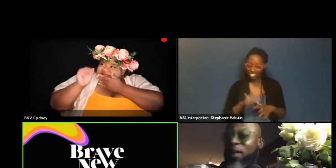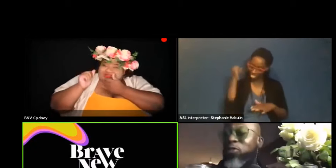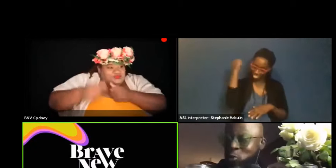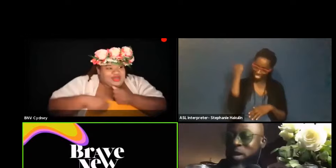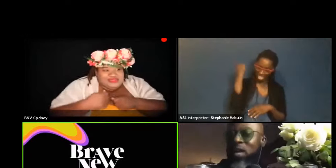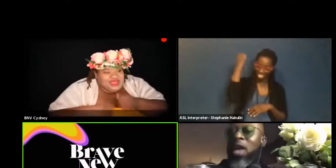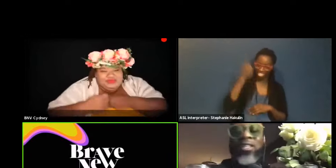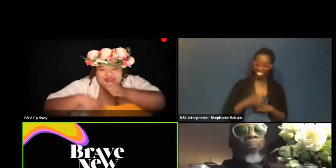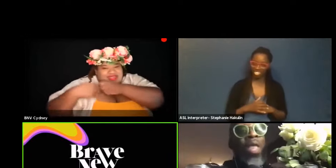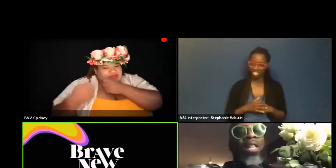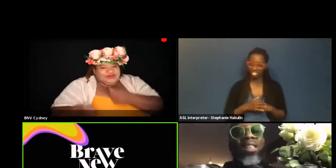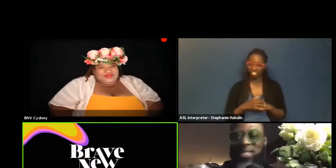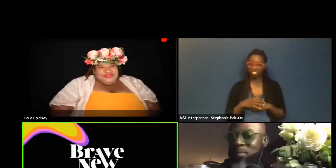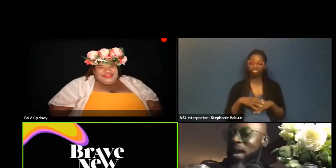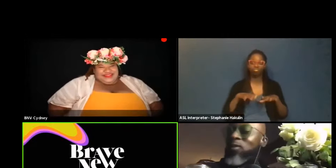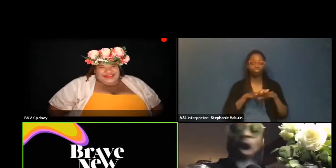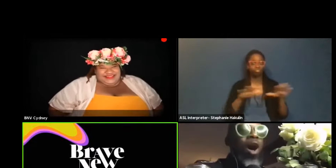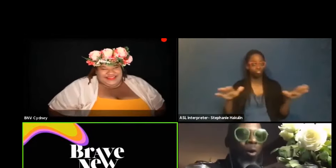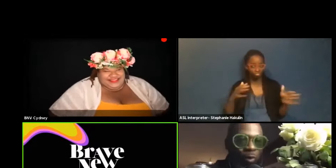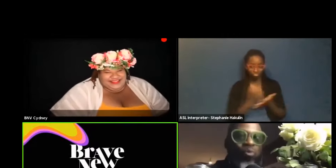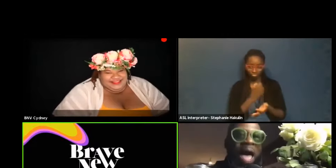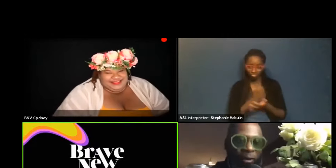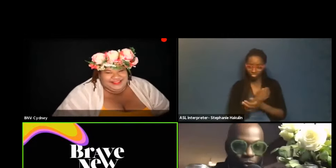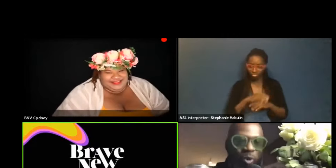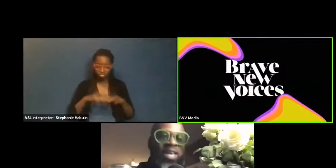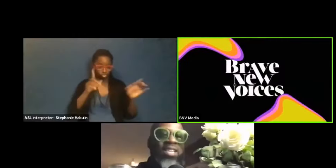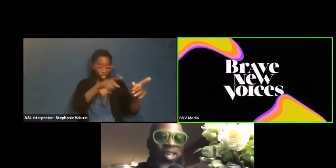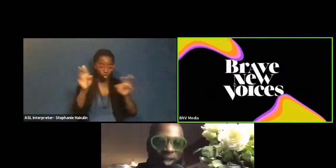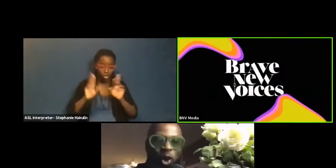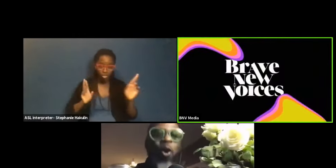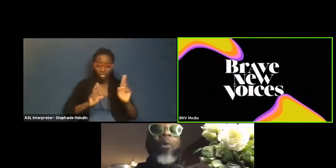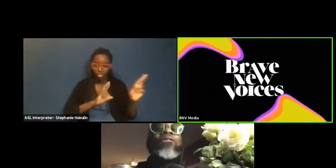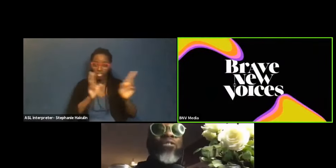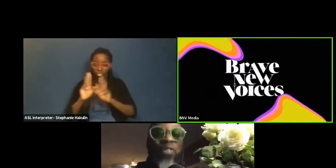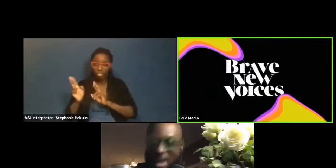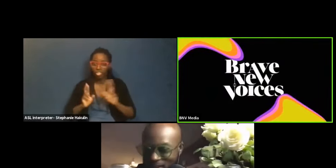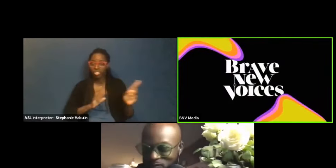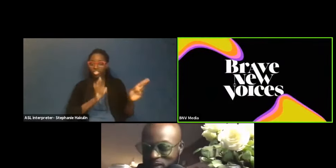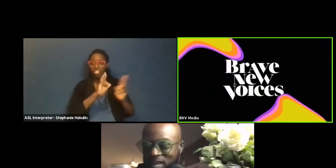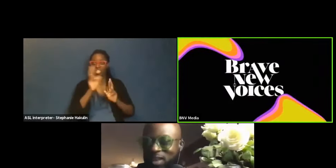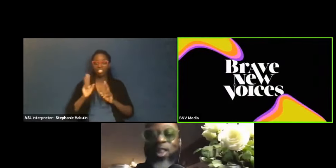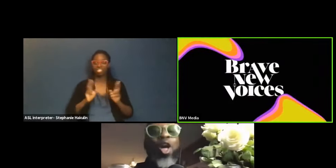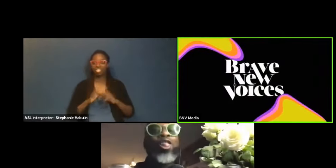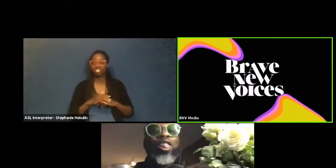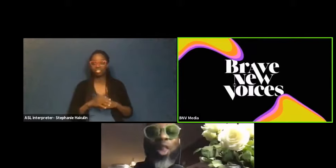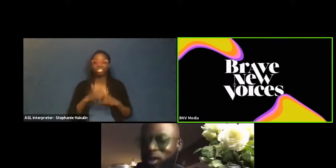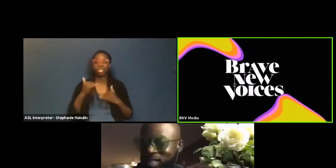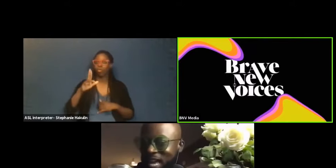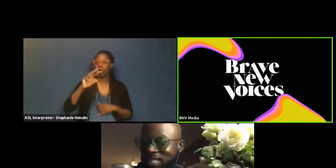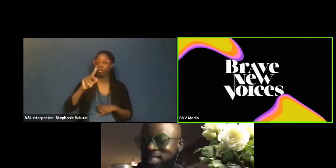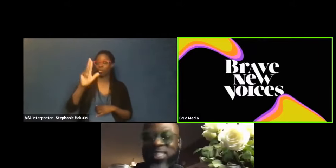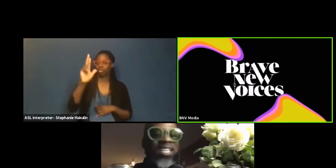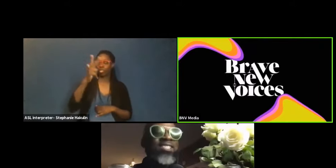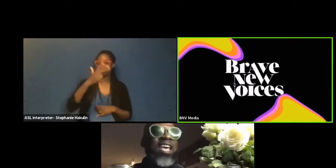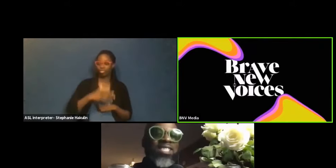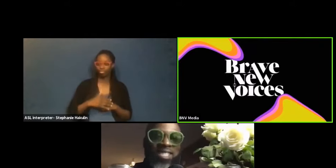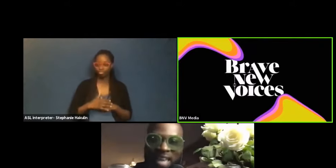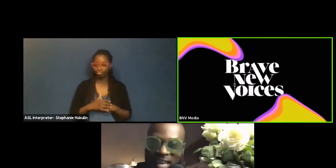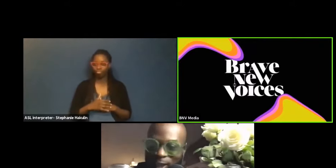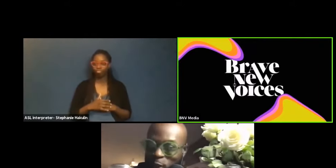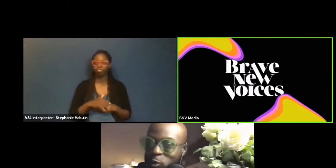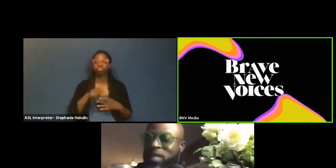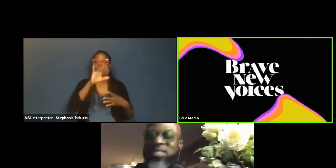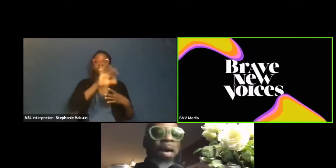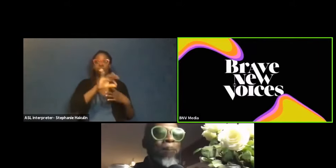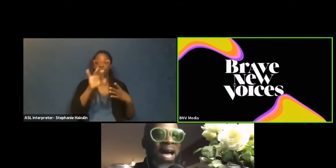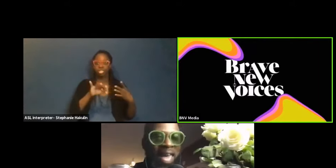hot. Yo, round three. While it's hot, we got to go. Listen, man, round three is going to go Fayetteville, Los Angeles,